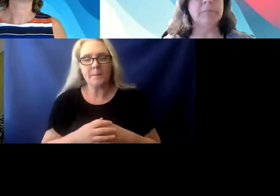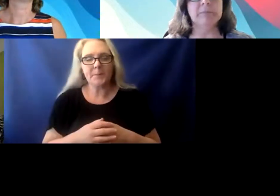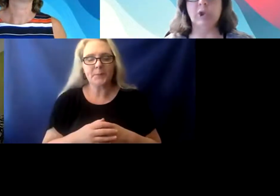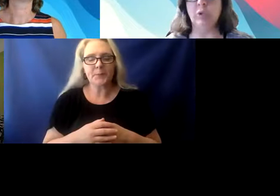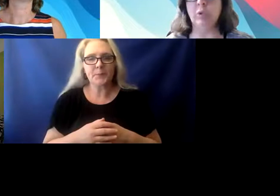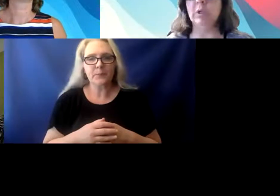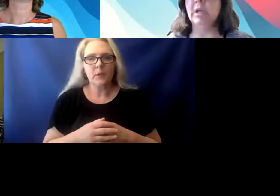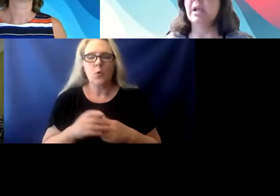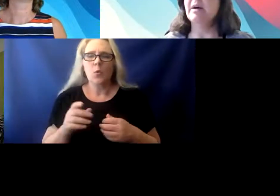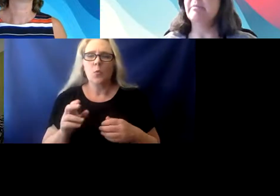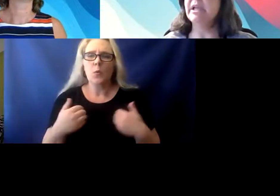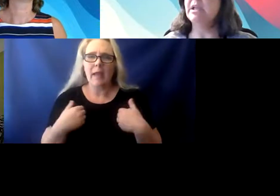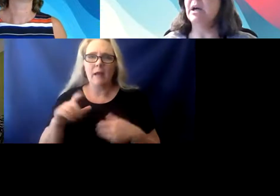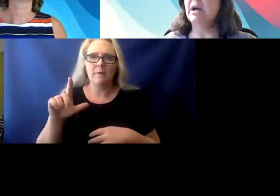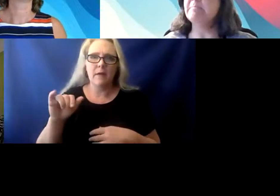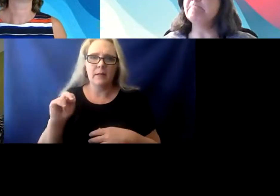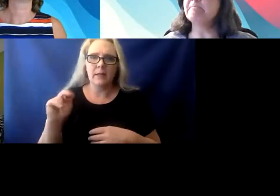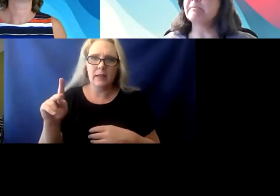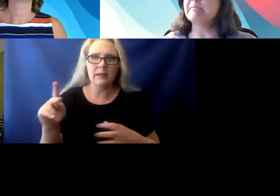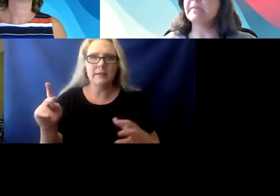linked to. But